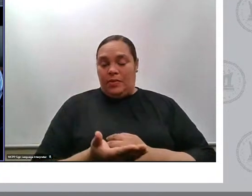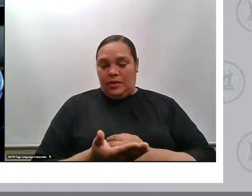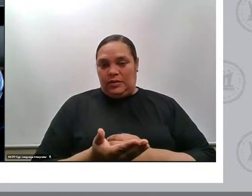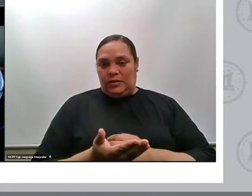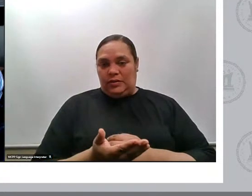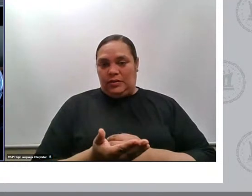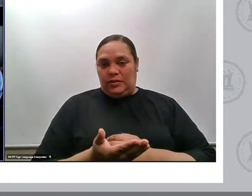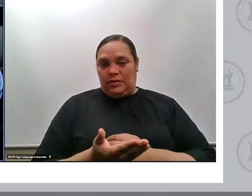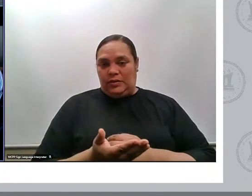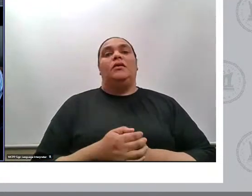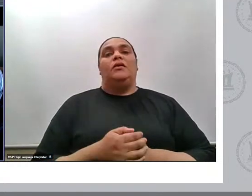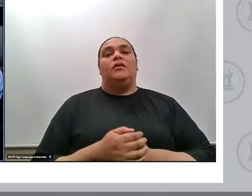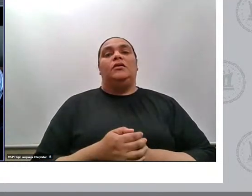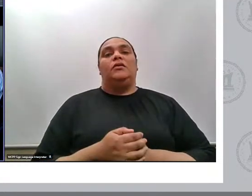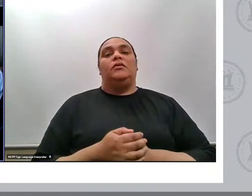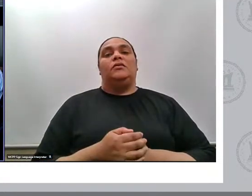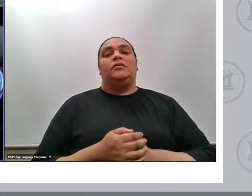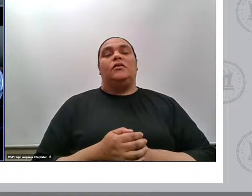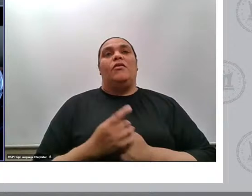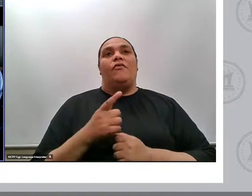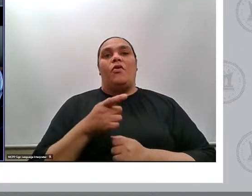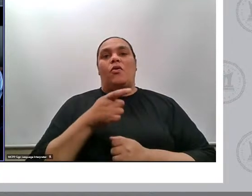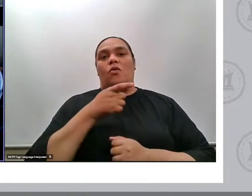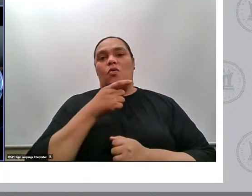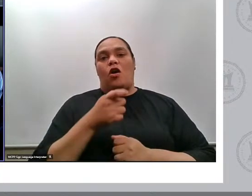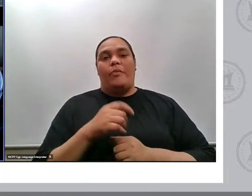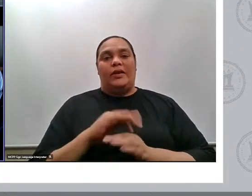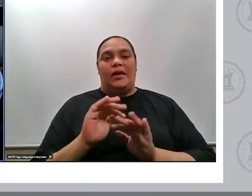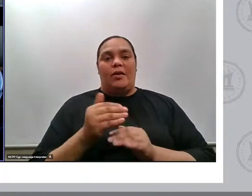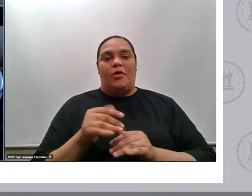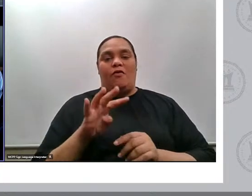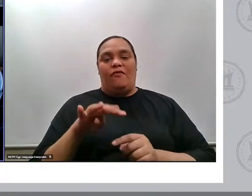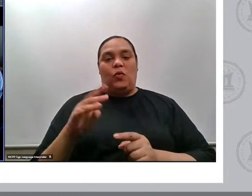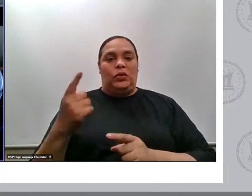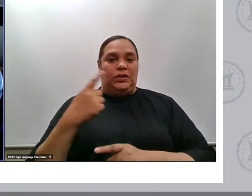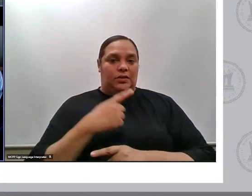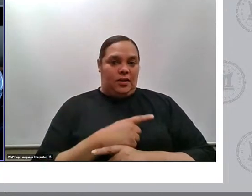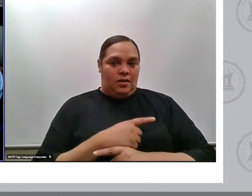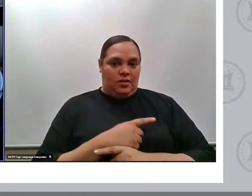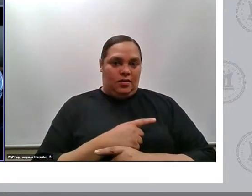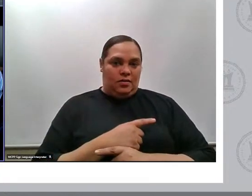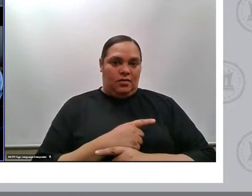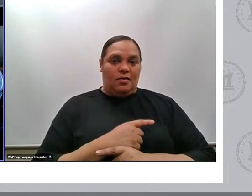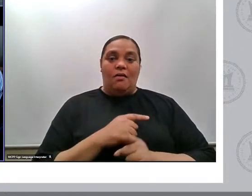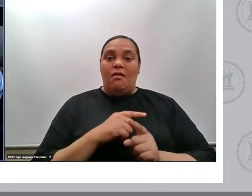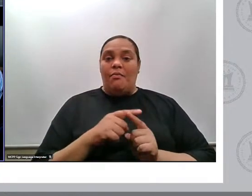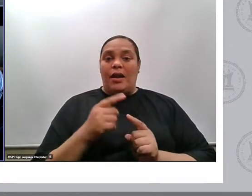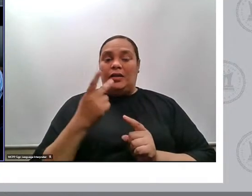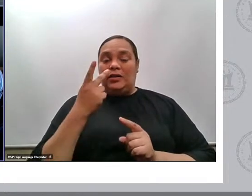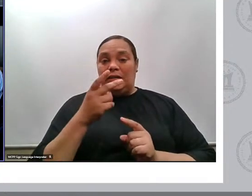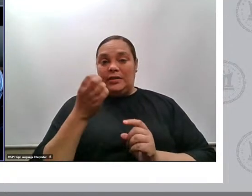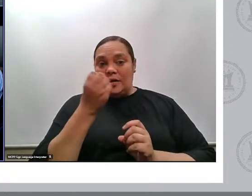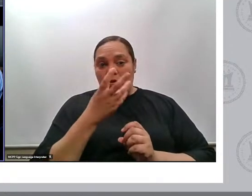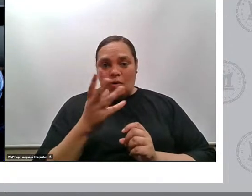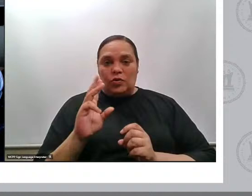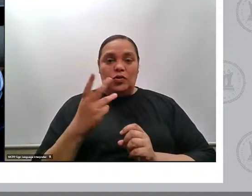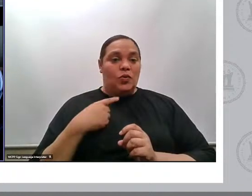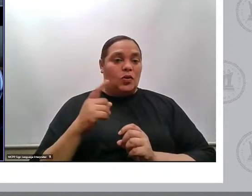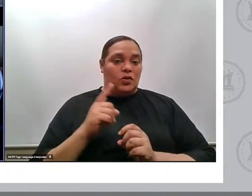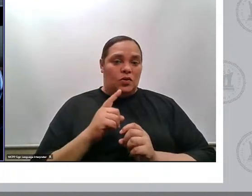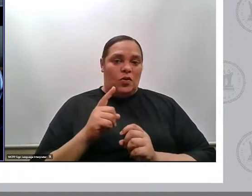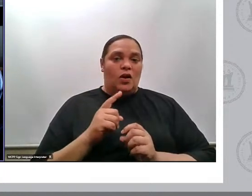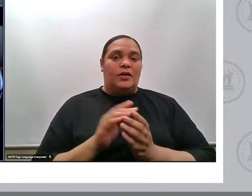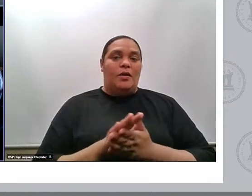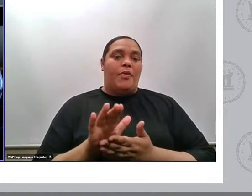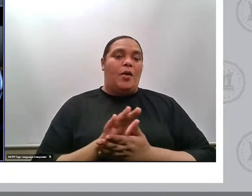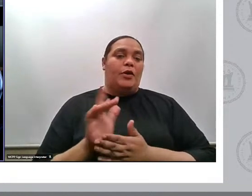for a commenting period of 14 days. These notices were published